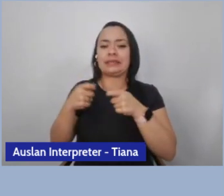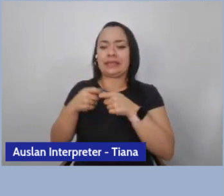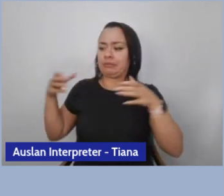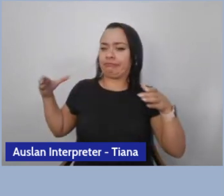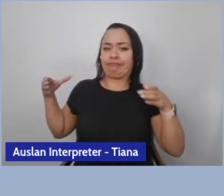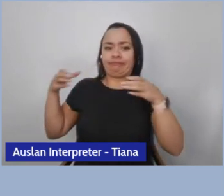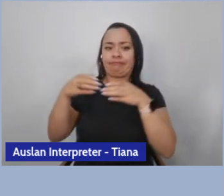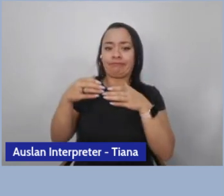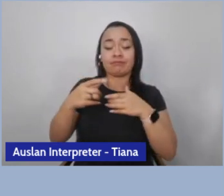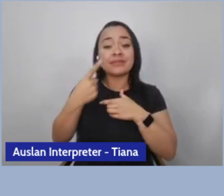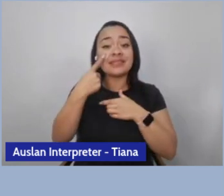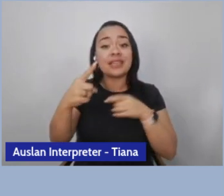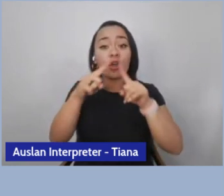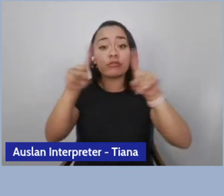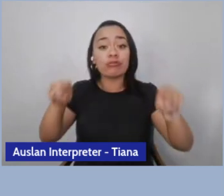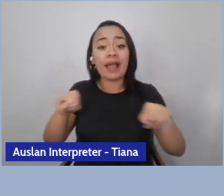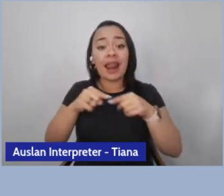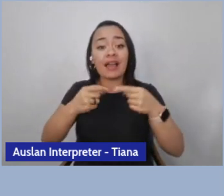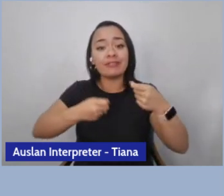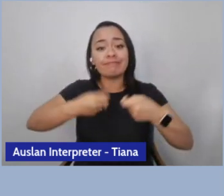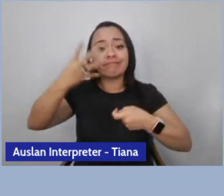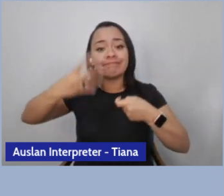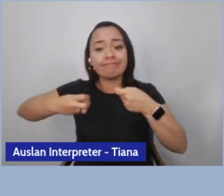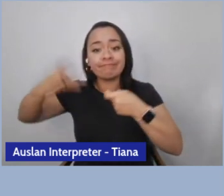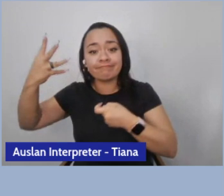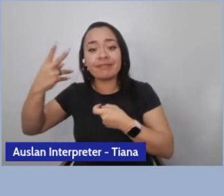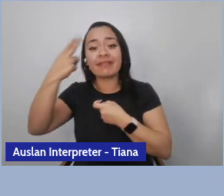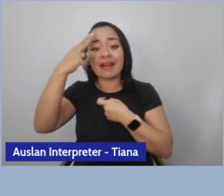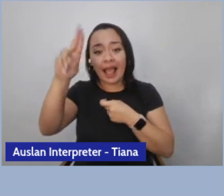on the screen there, and Lee Fei was one of them.